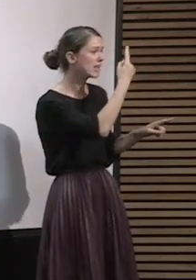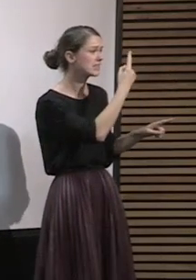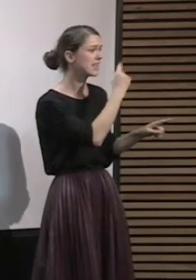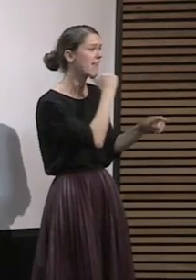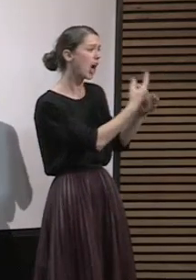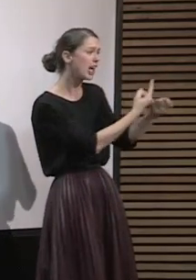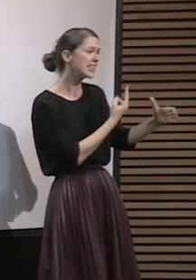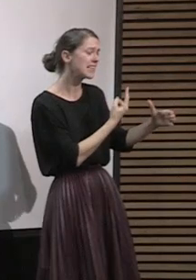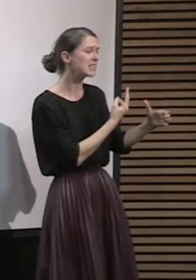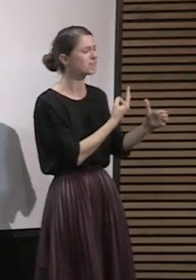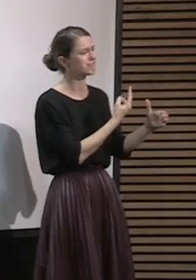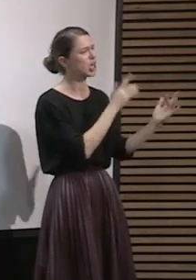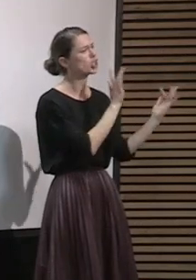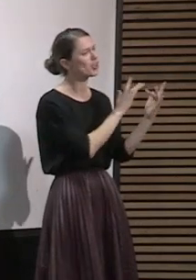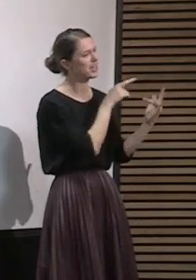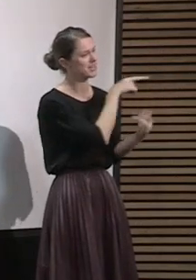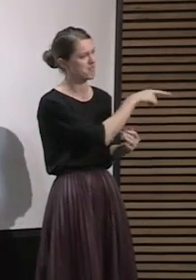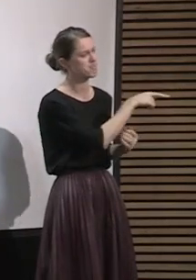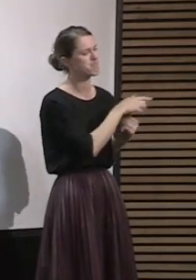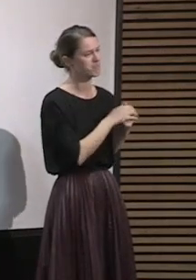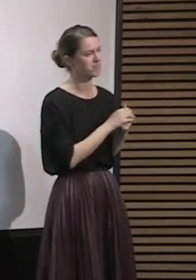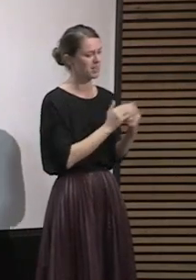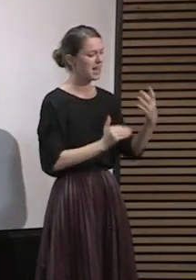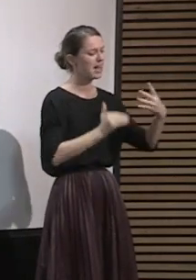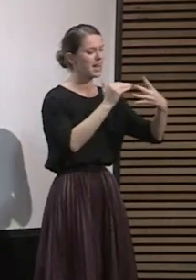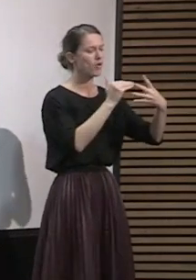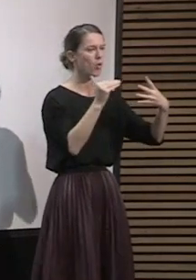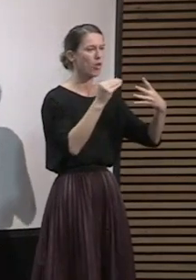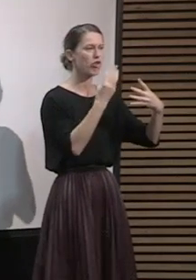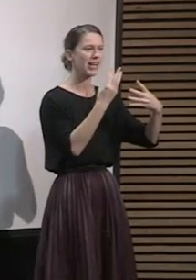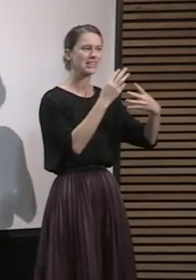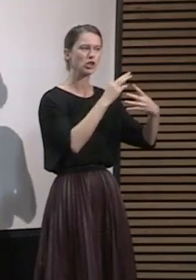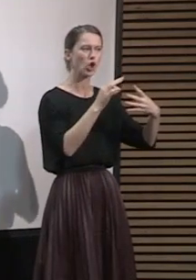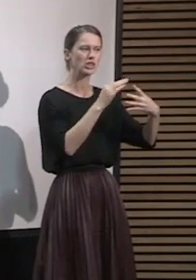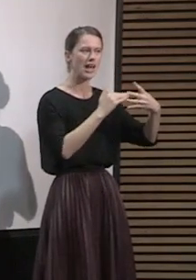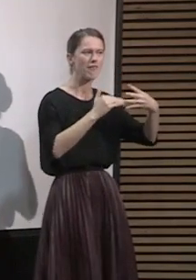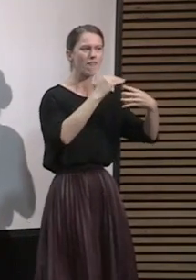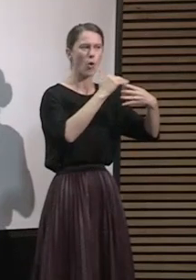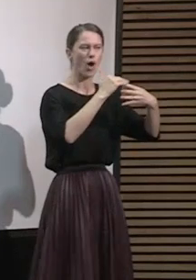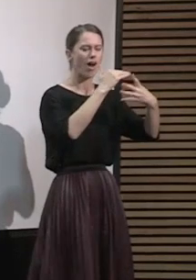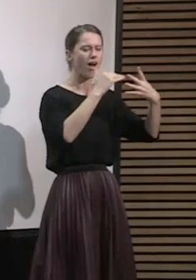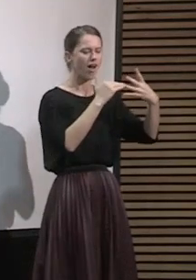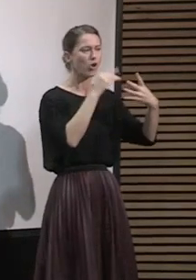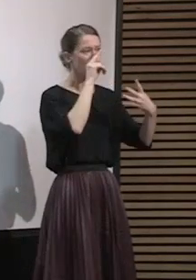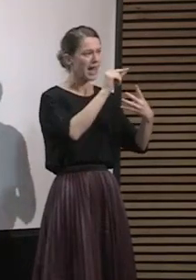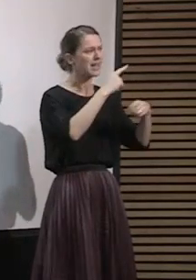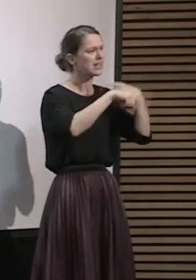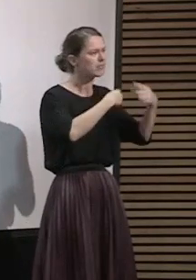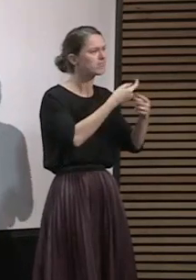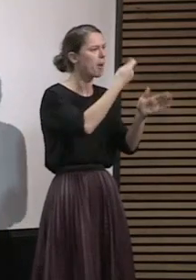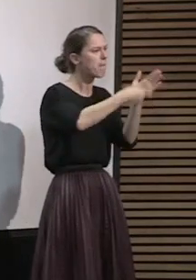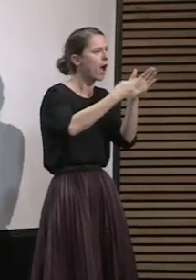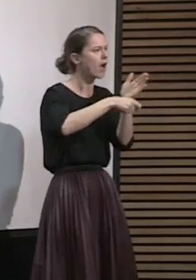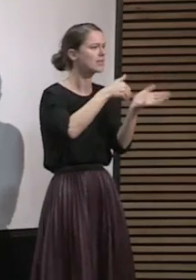are isolated, do reach out to them. Level 3 is not the same as level 4, though. We have a much higher rate of economic activity, much more people